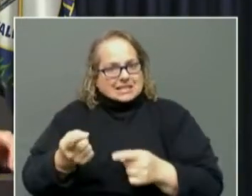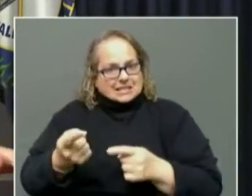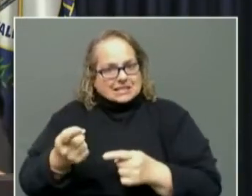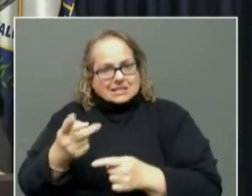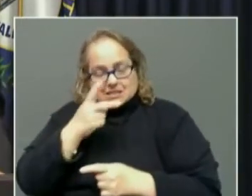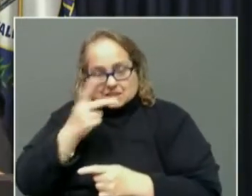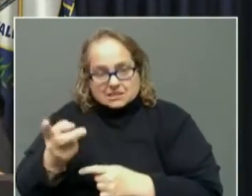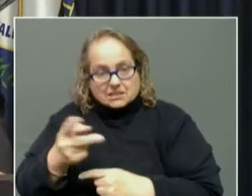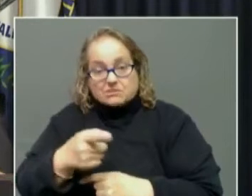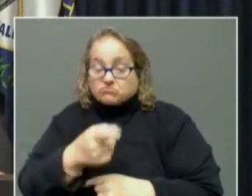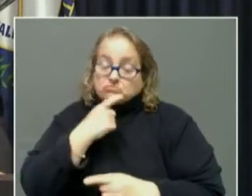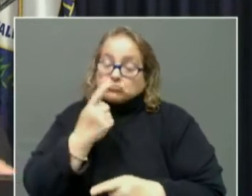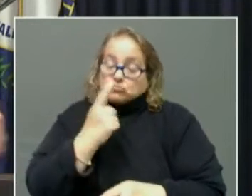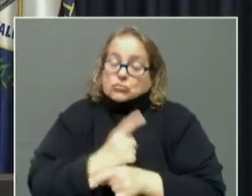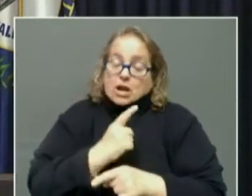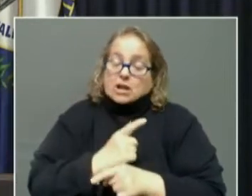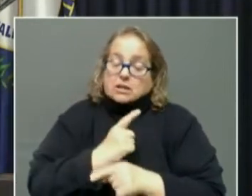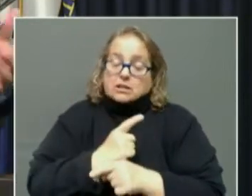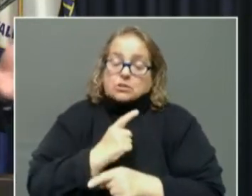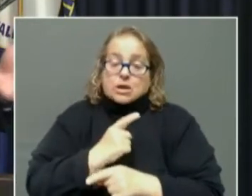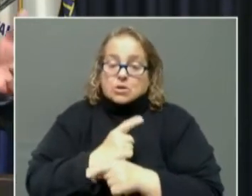help.